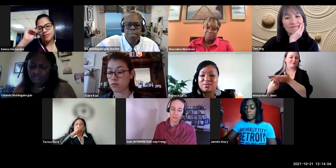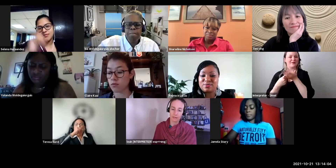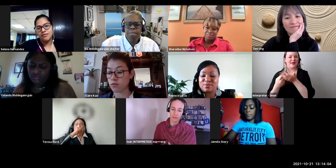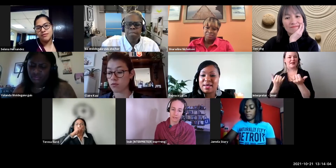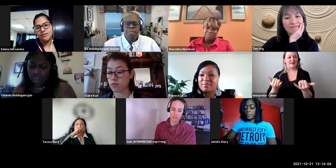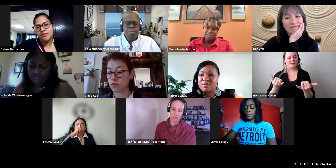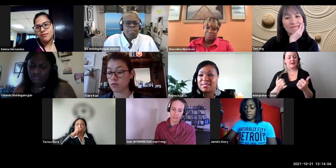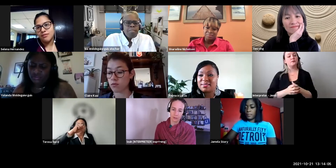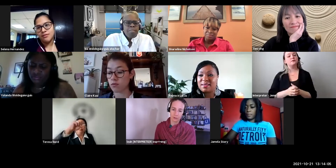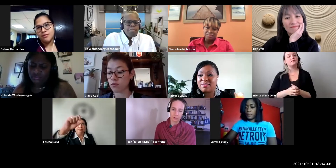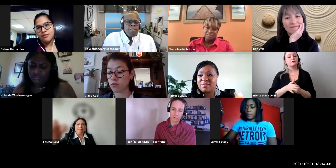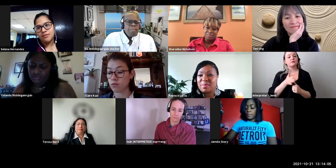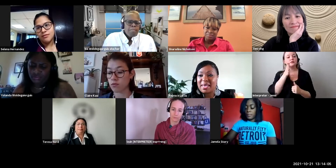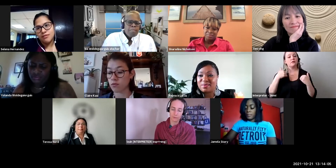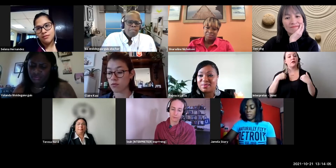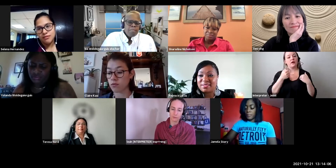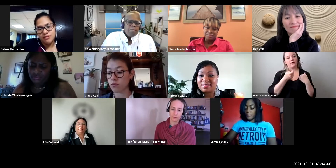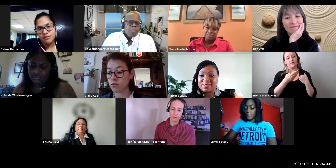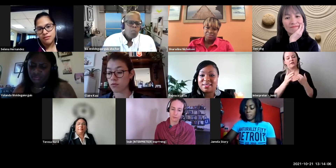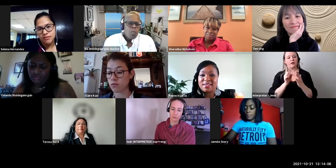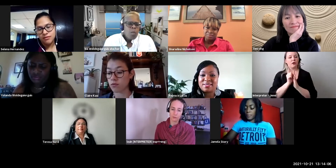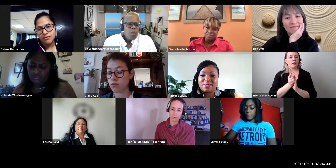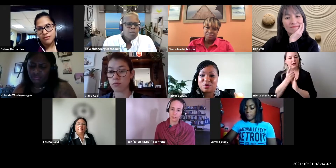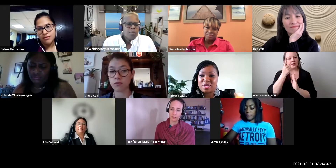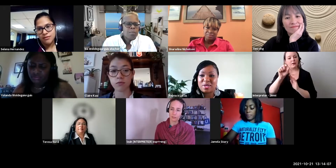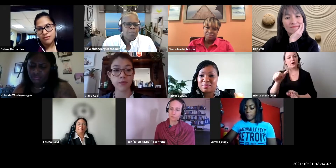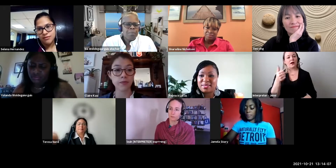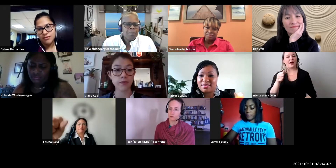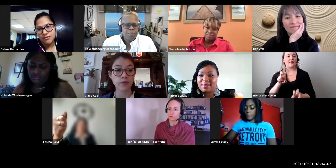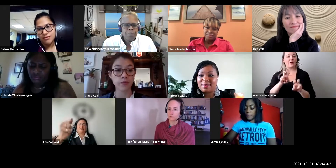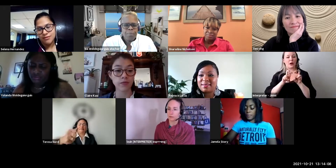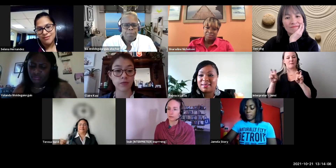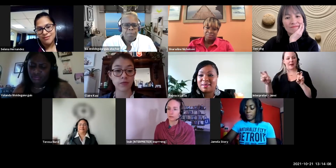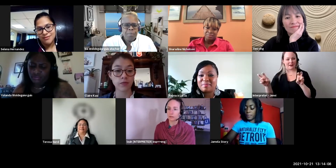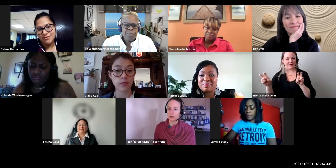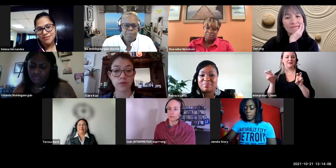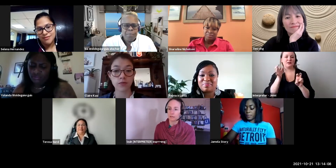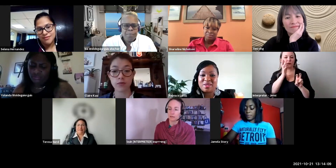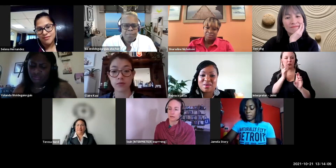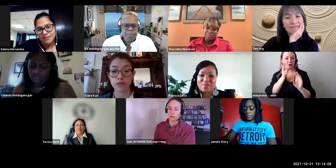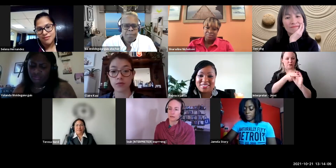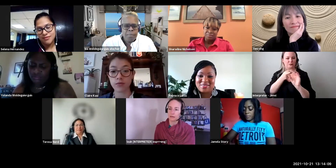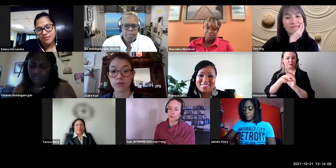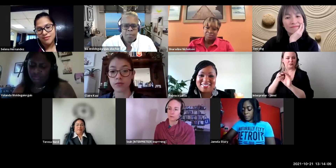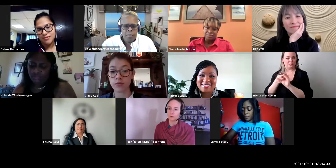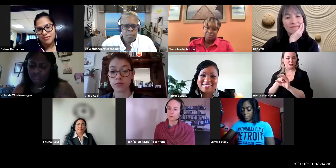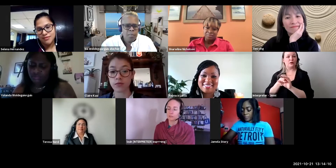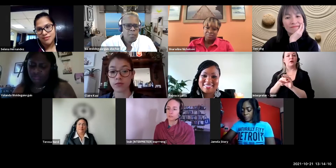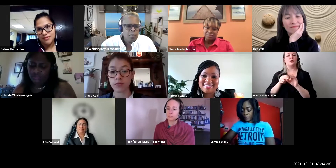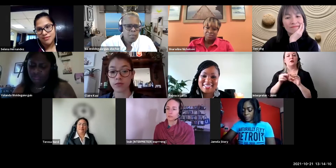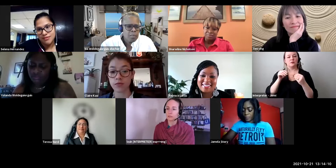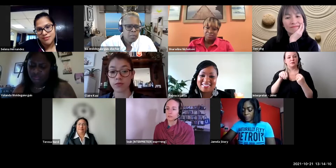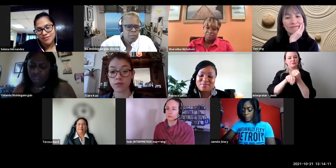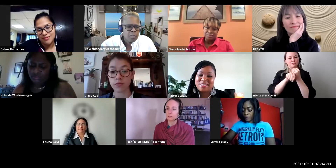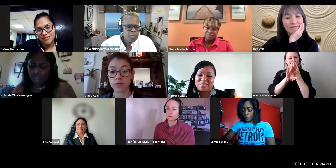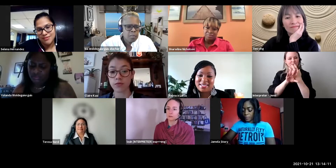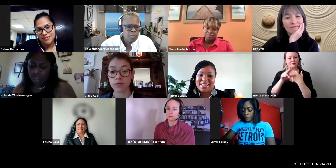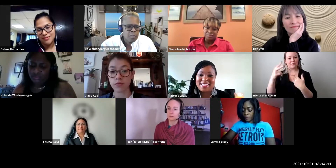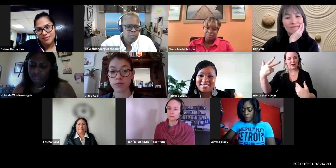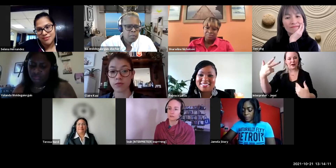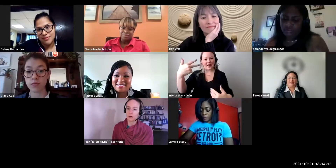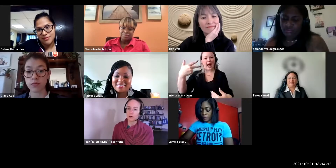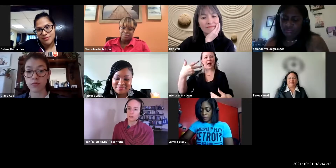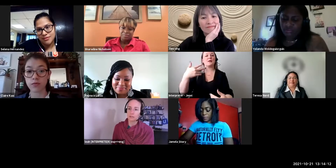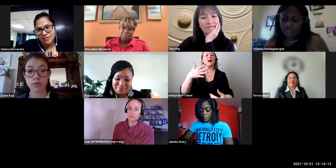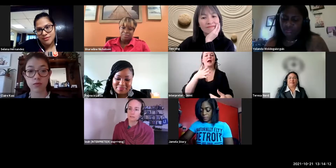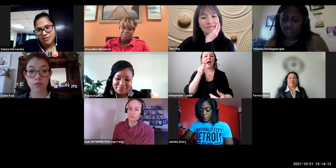think, to have the rest of the panelists join me on the screen and to be